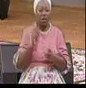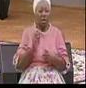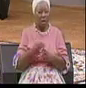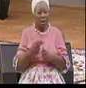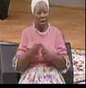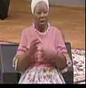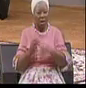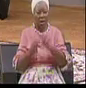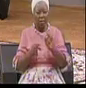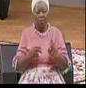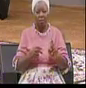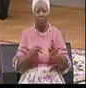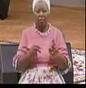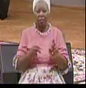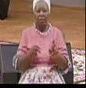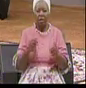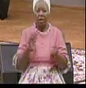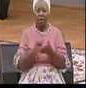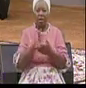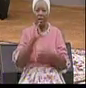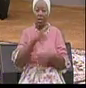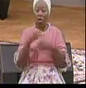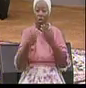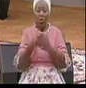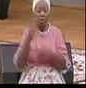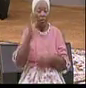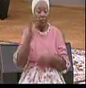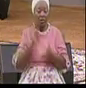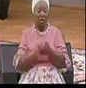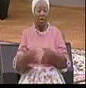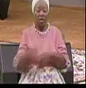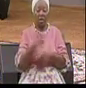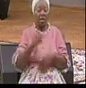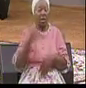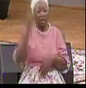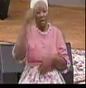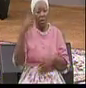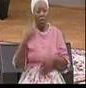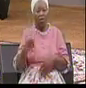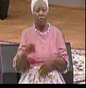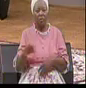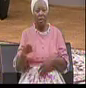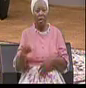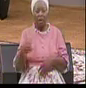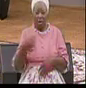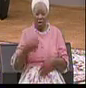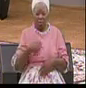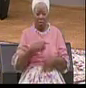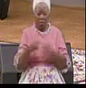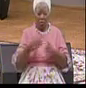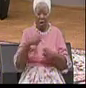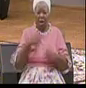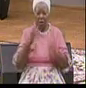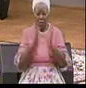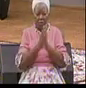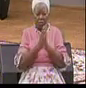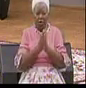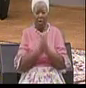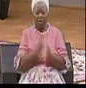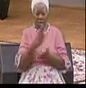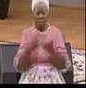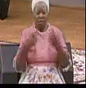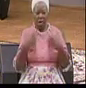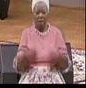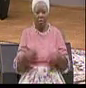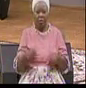name? That's all the fruit they can think about. I have the gift. When I pray, something happens.